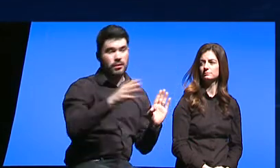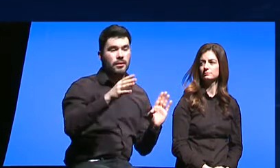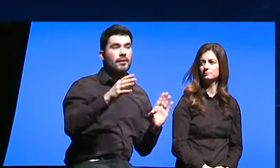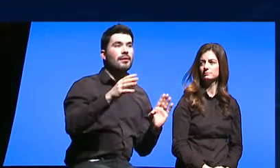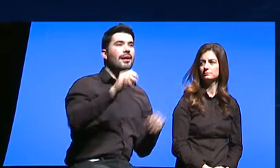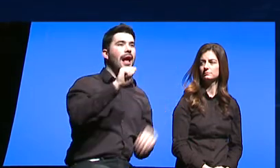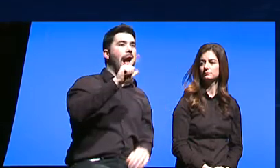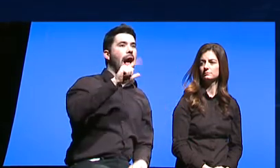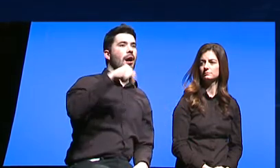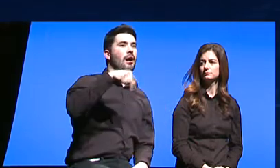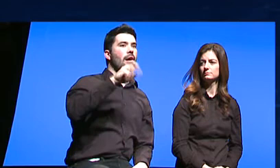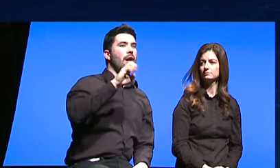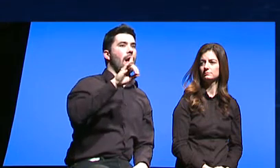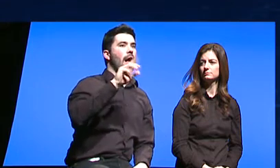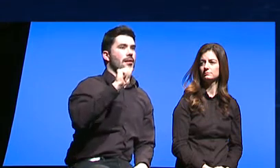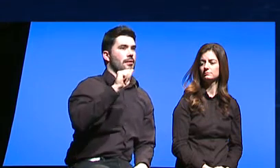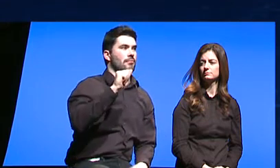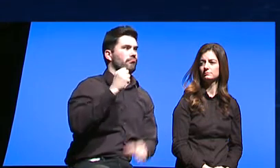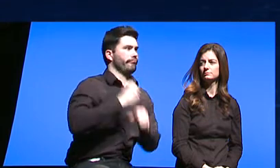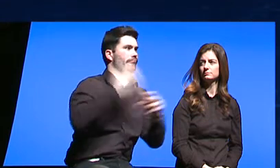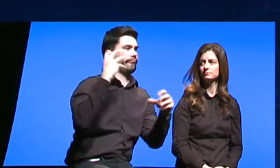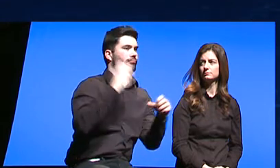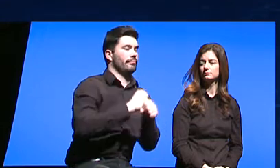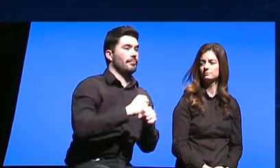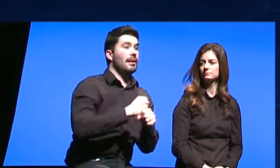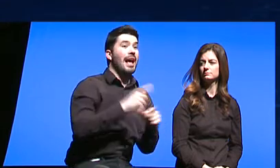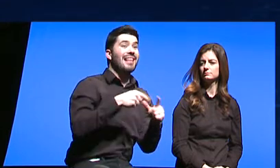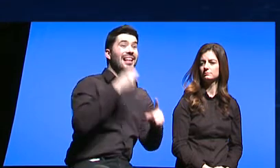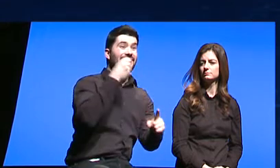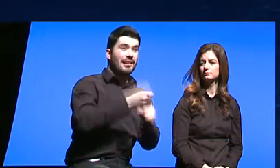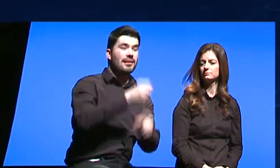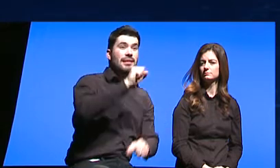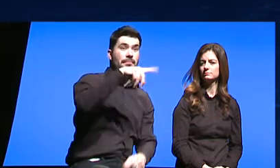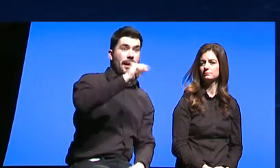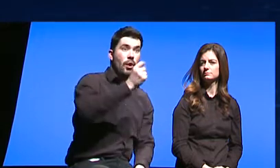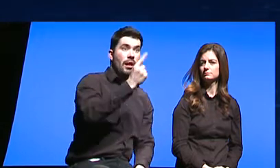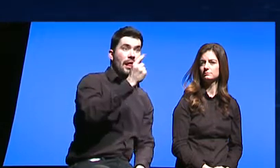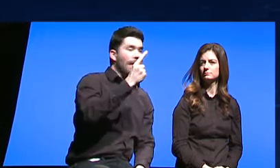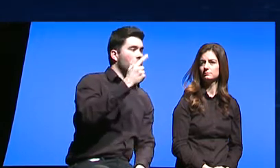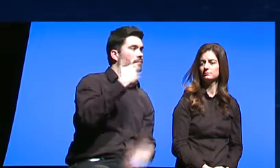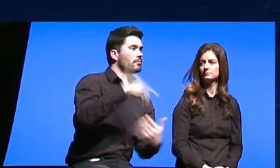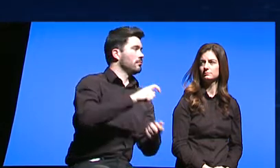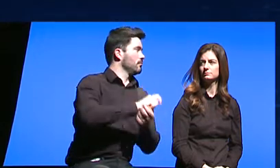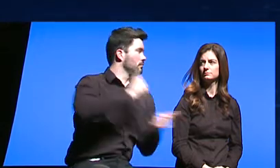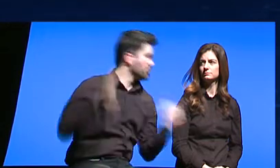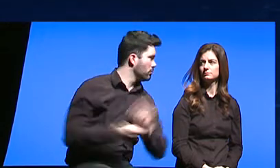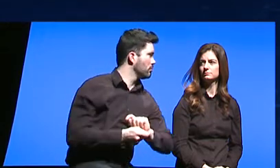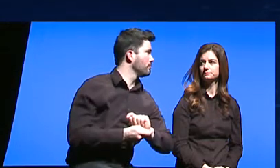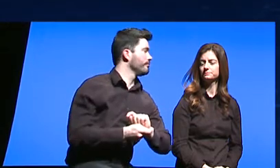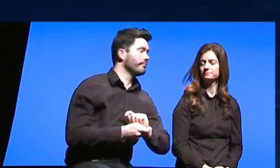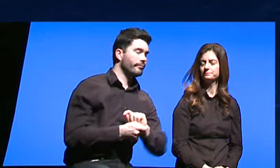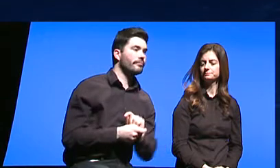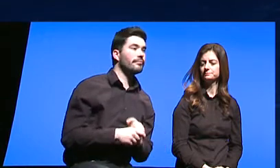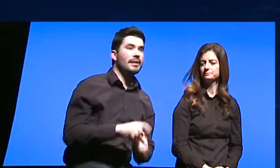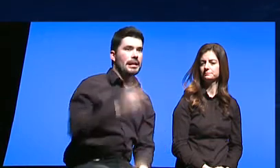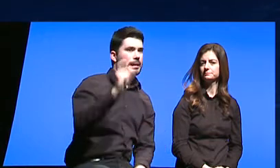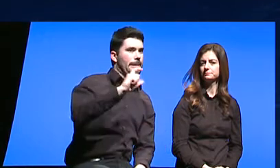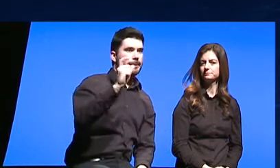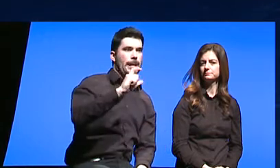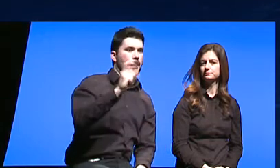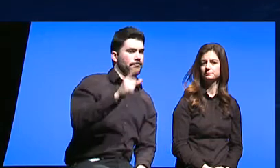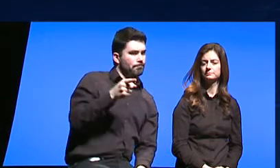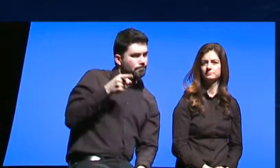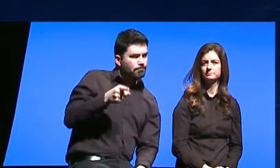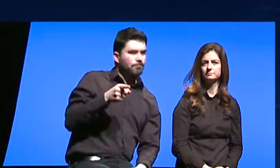Al-Qaeda bombings and everything, and after the 9/11 incident, then after all, that Islam became the